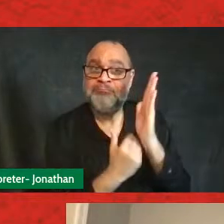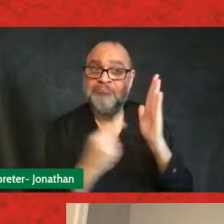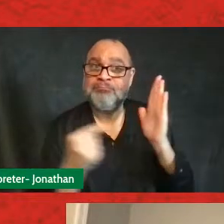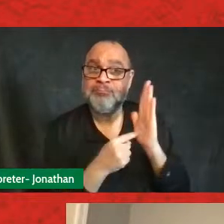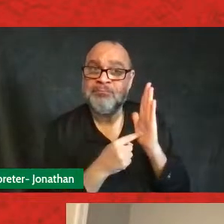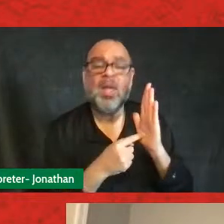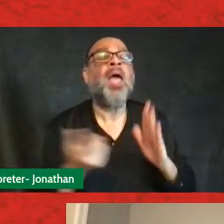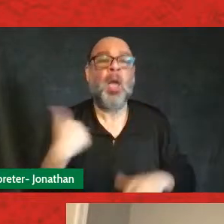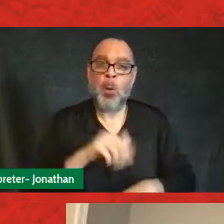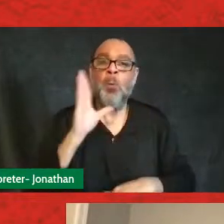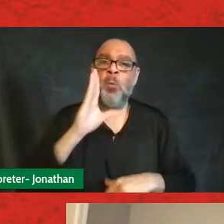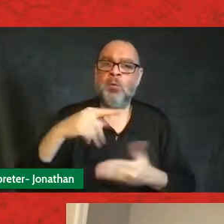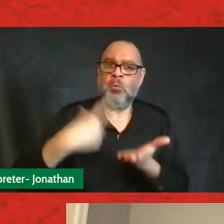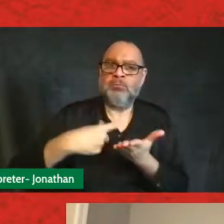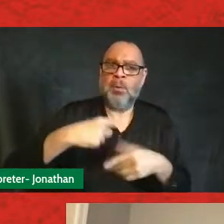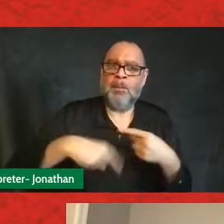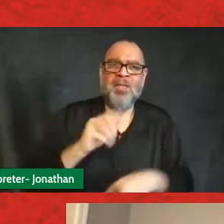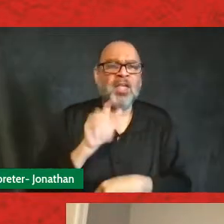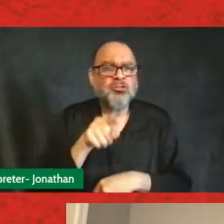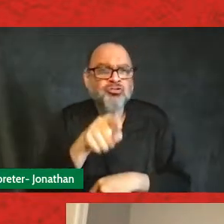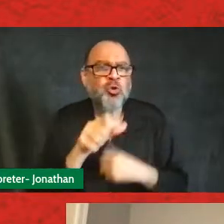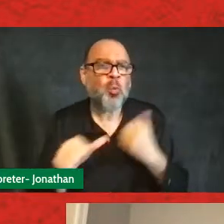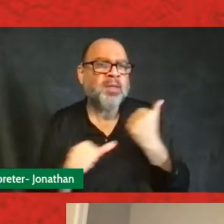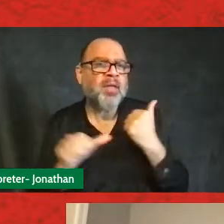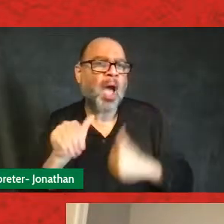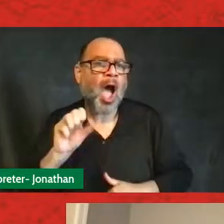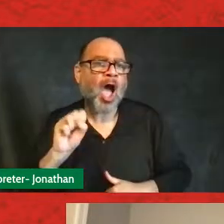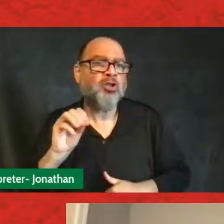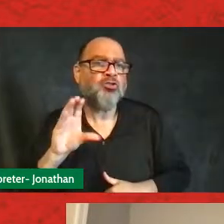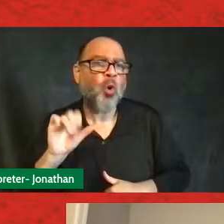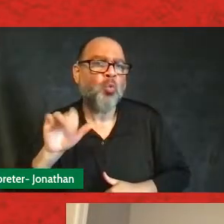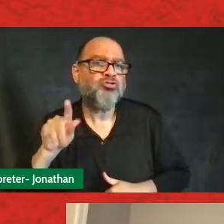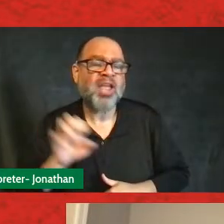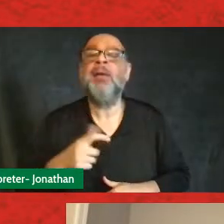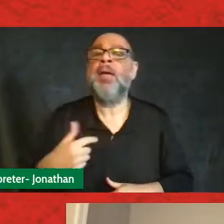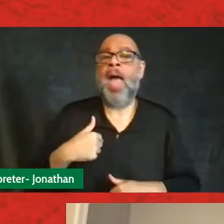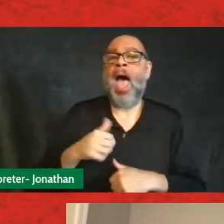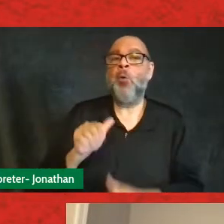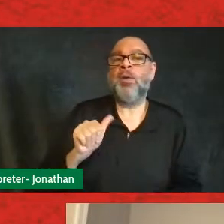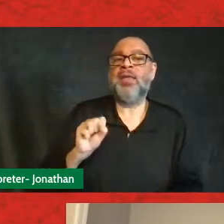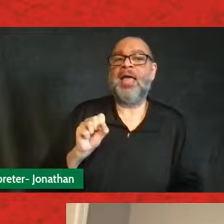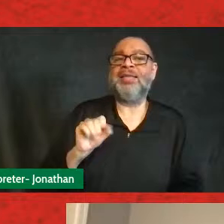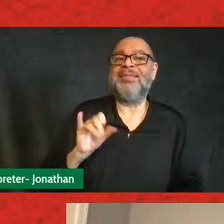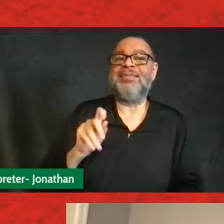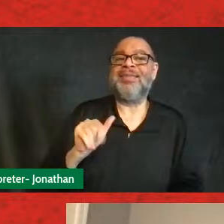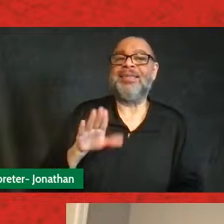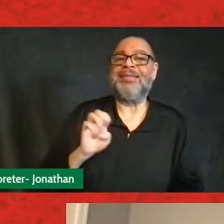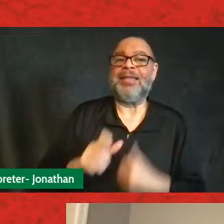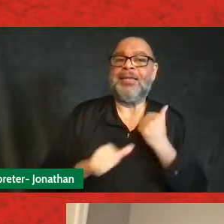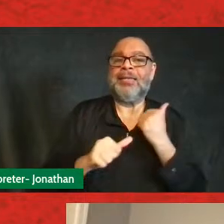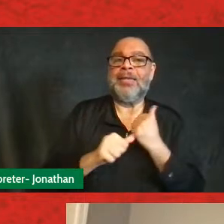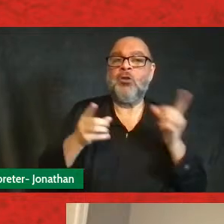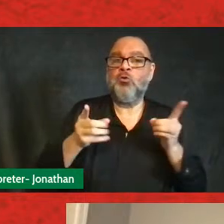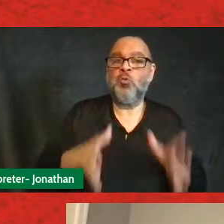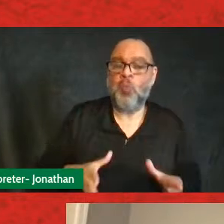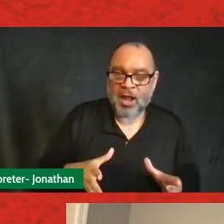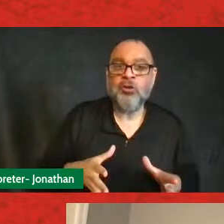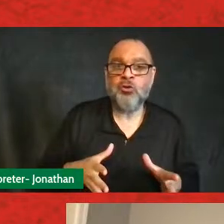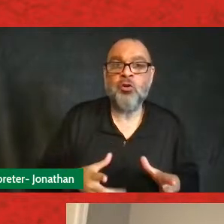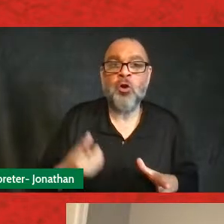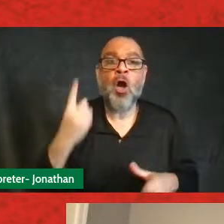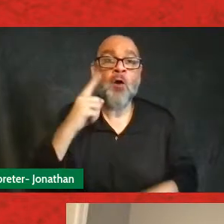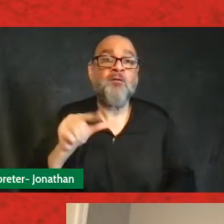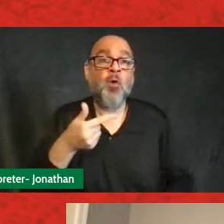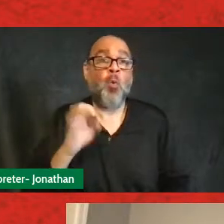the associate director, is that the correct title? Assistant director, mm-hmm. Get it right, the assistant director for George